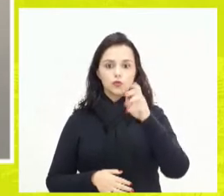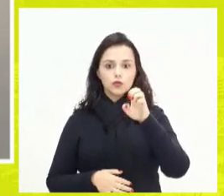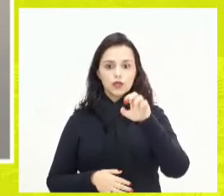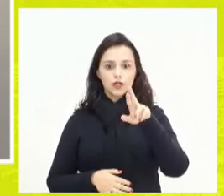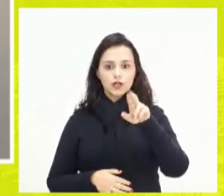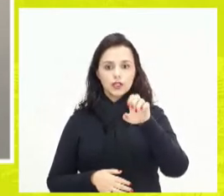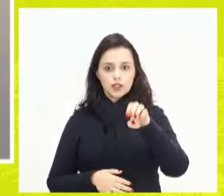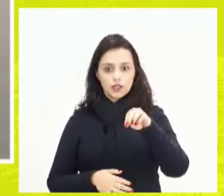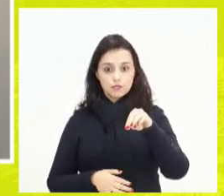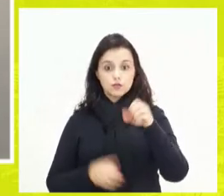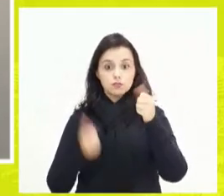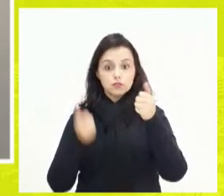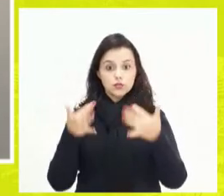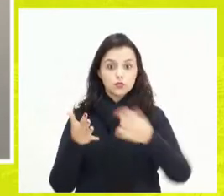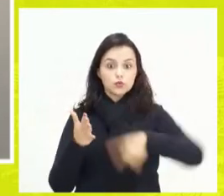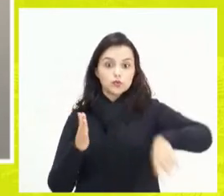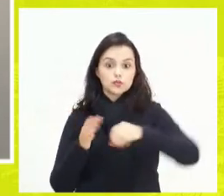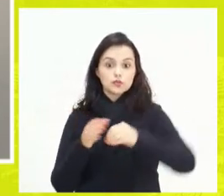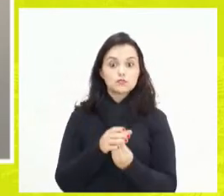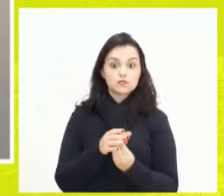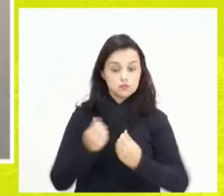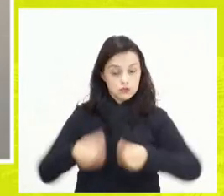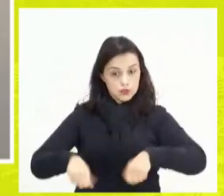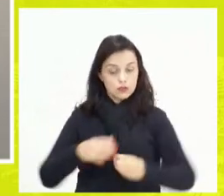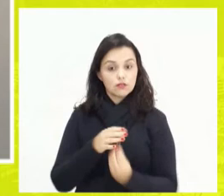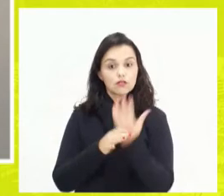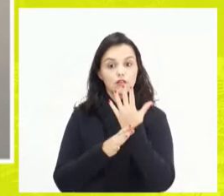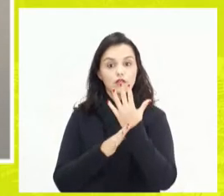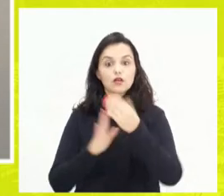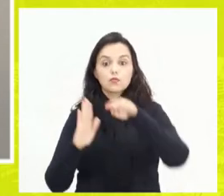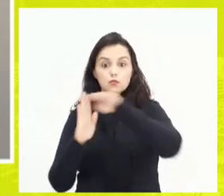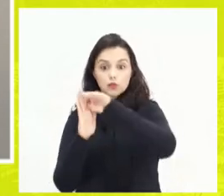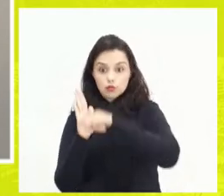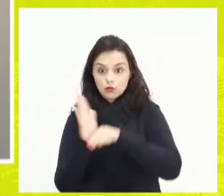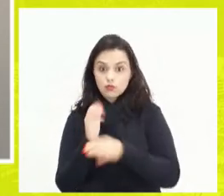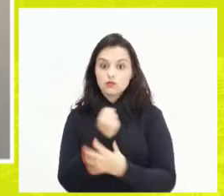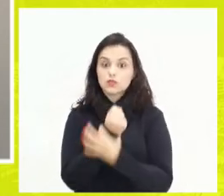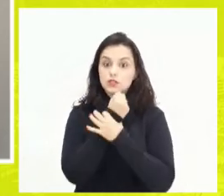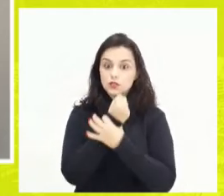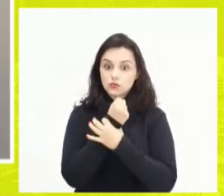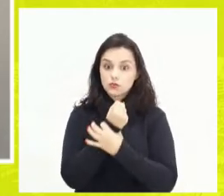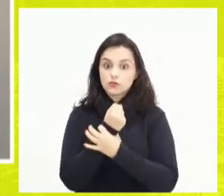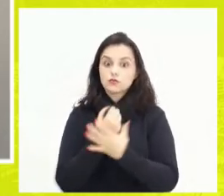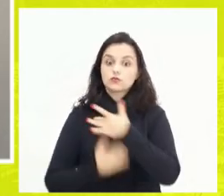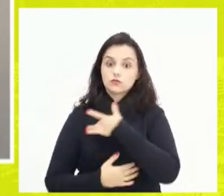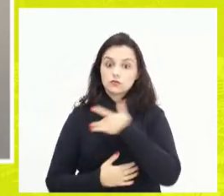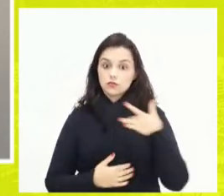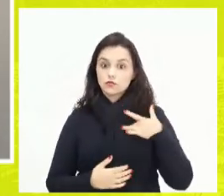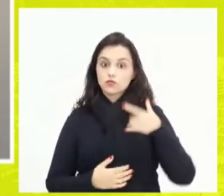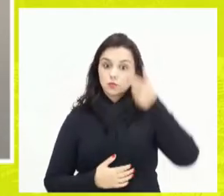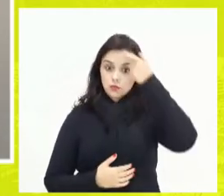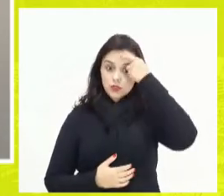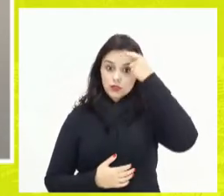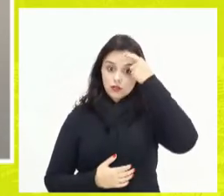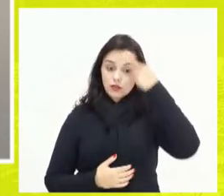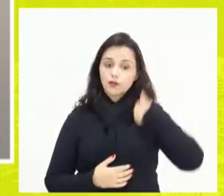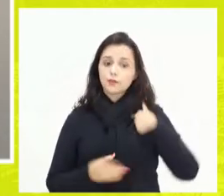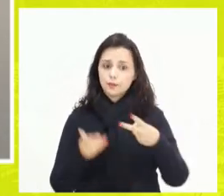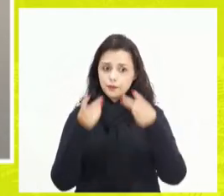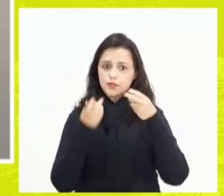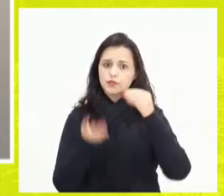in fact we really need to create more than ever a safety